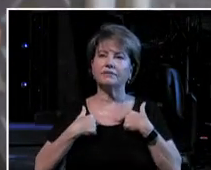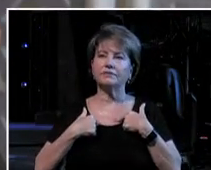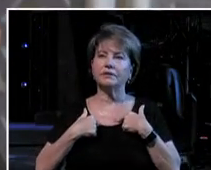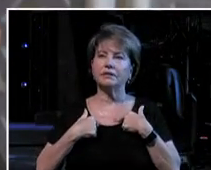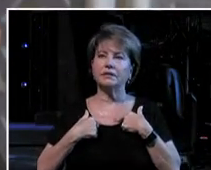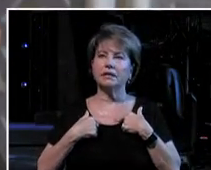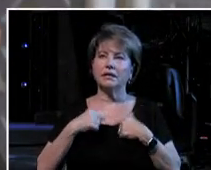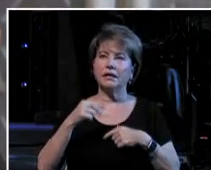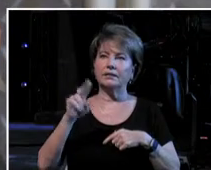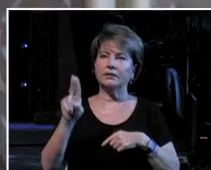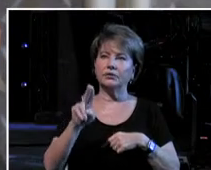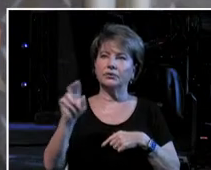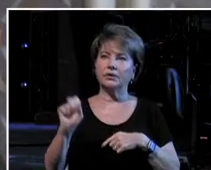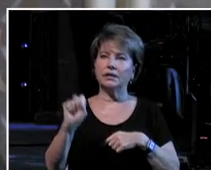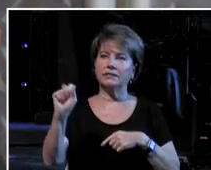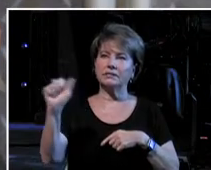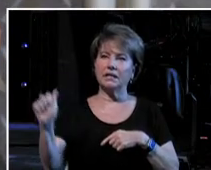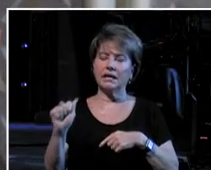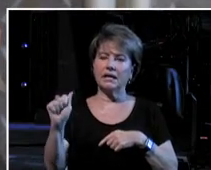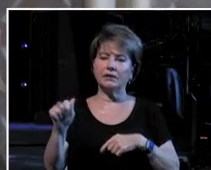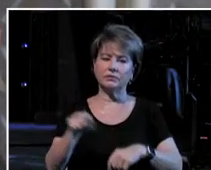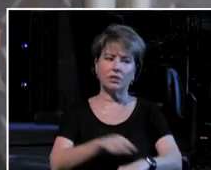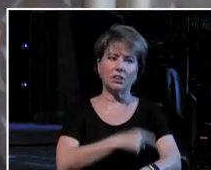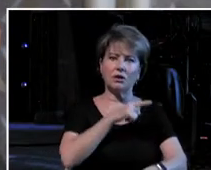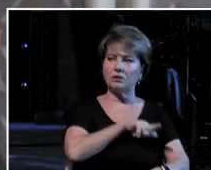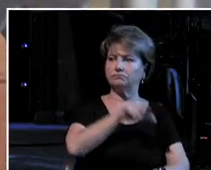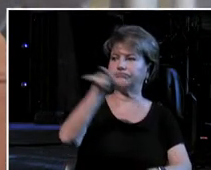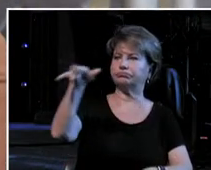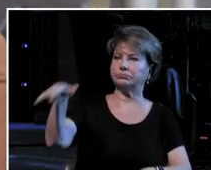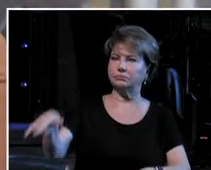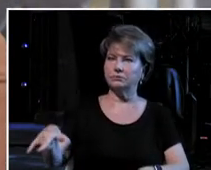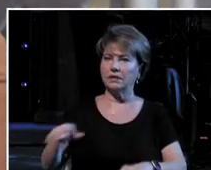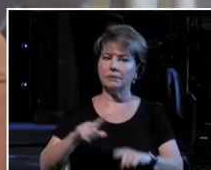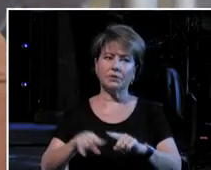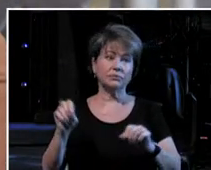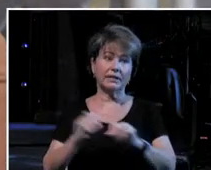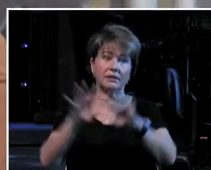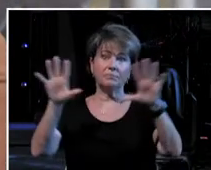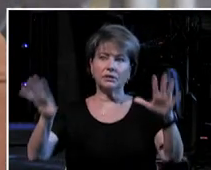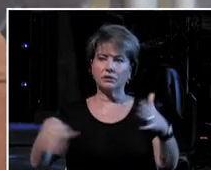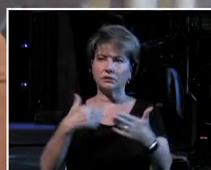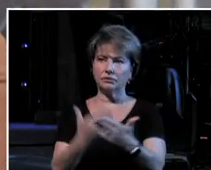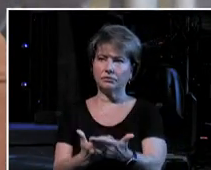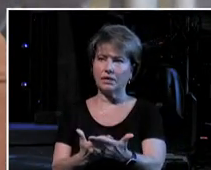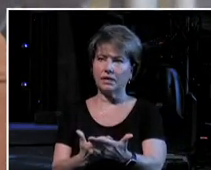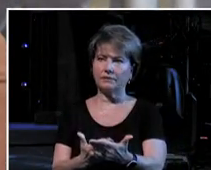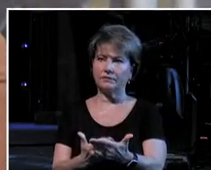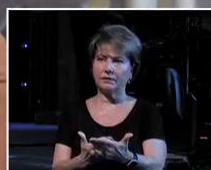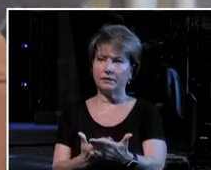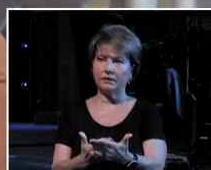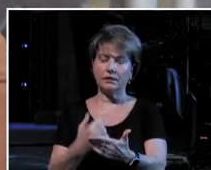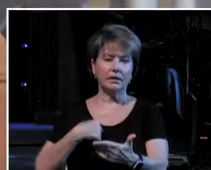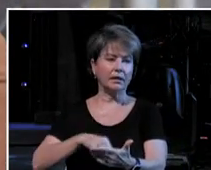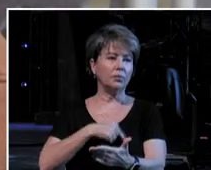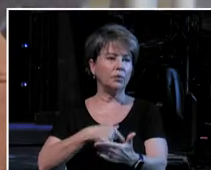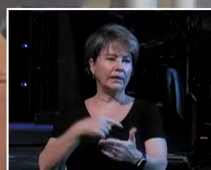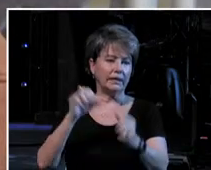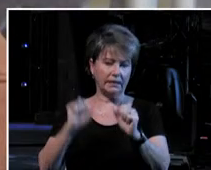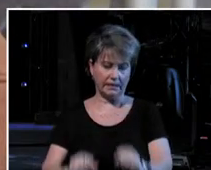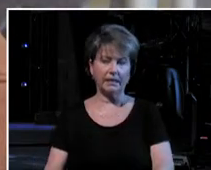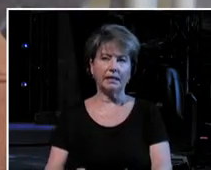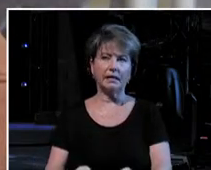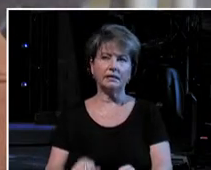very long, but it was here that I felt a miracle happen. I'm talking about balance because we can imagine the